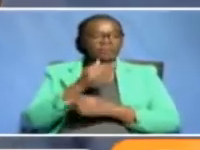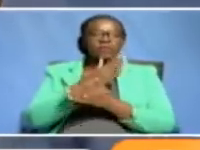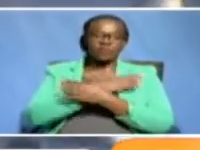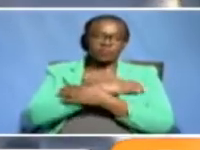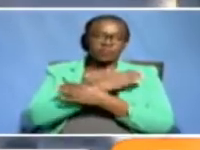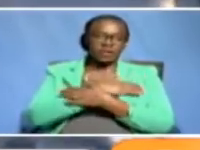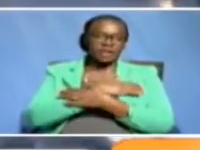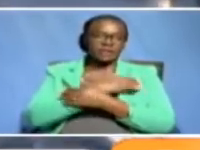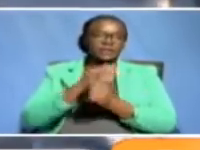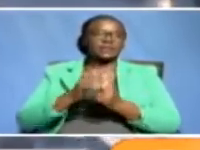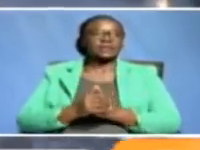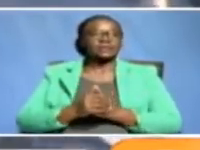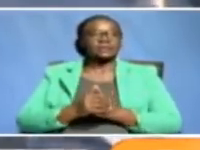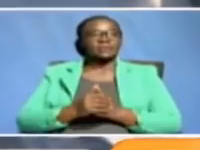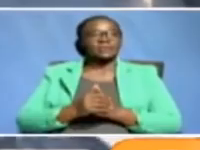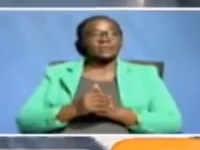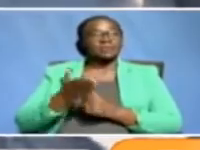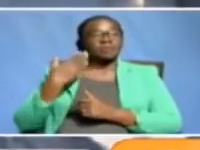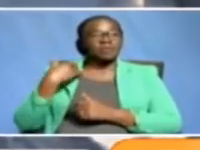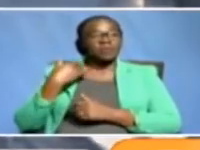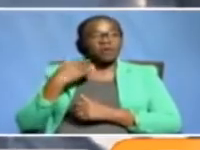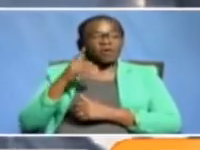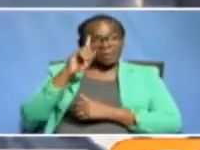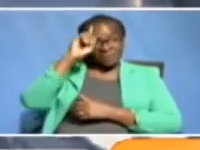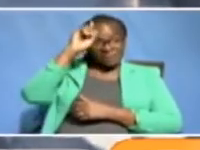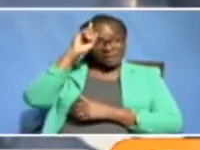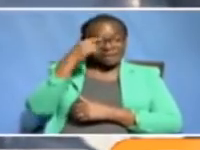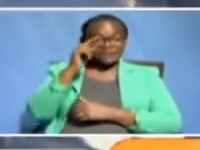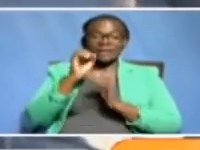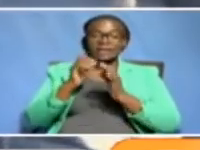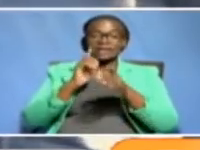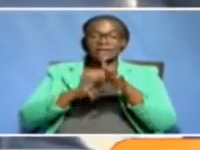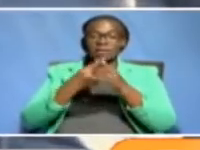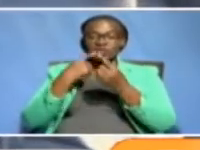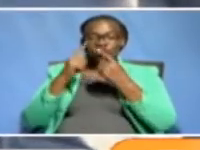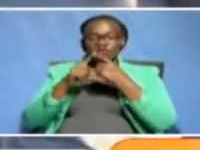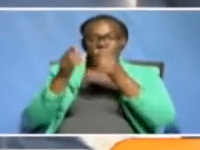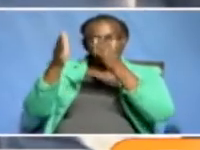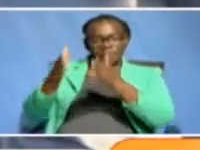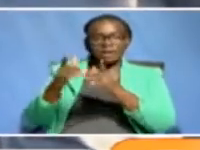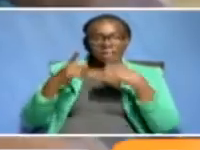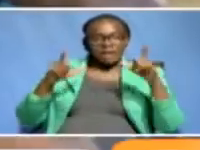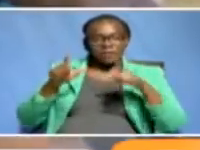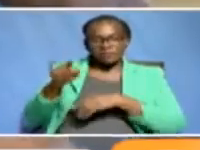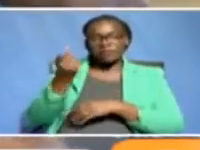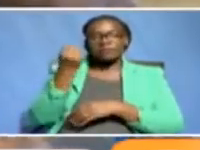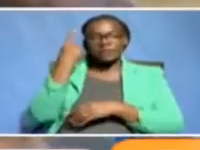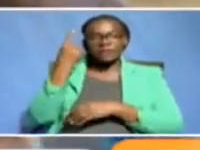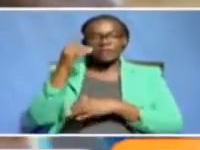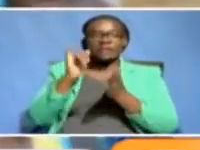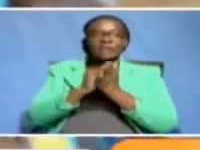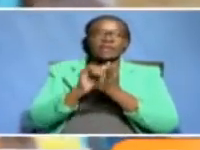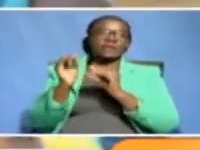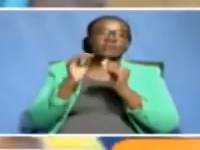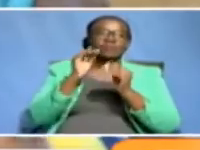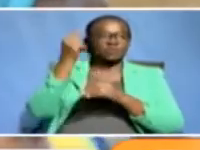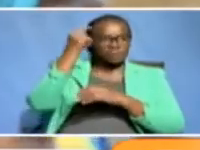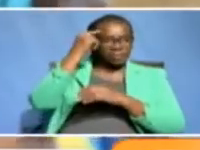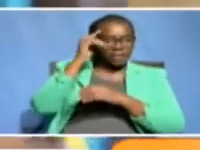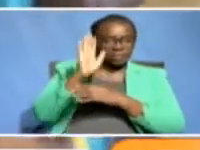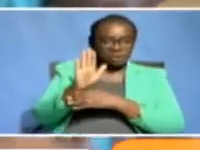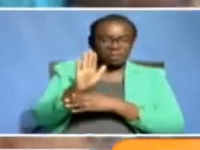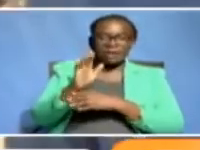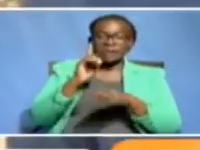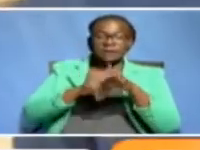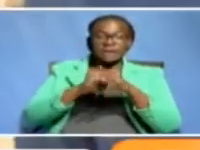urafiki. It was Nelson Mandela who said, if you talk to a man in a language he understands, that goes to his head. If you talk to